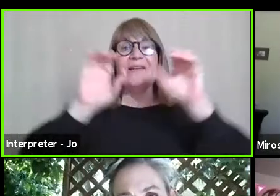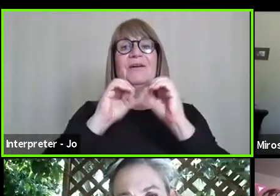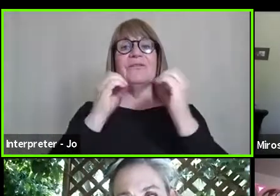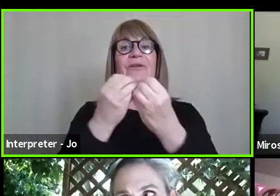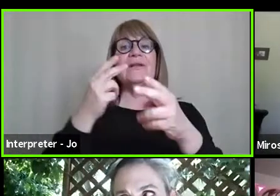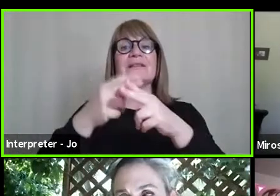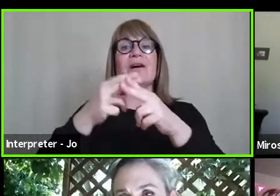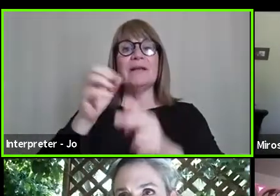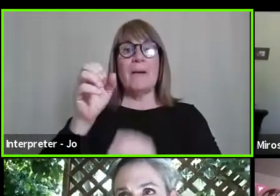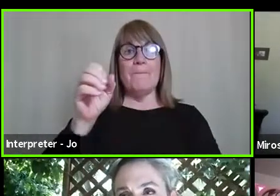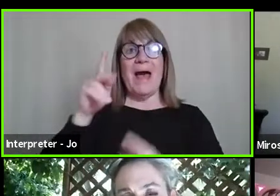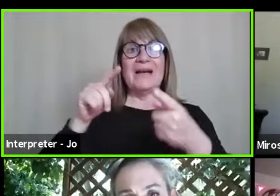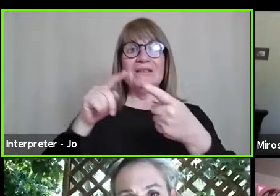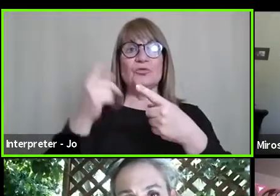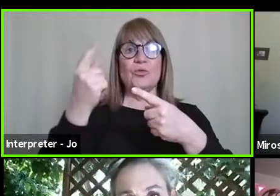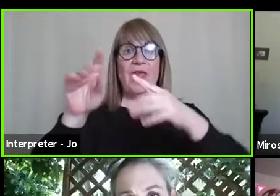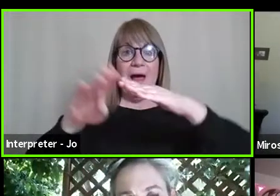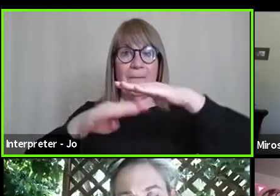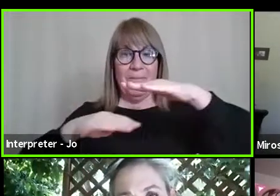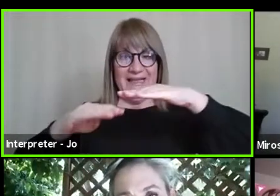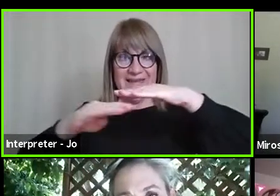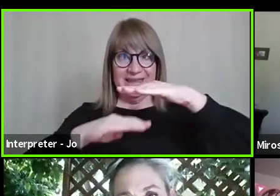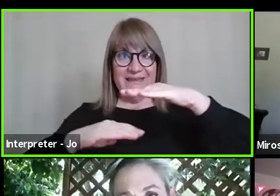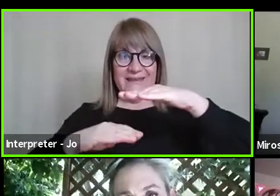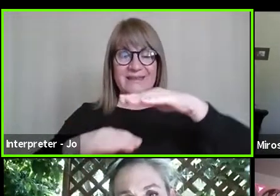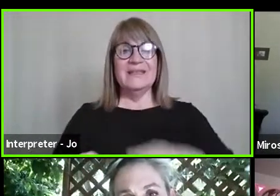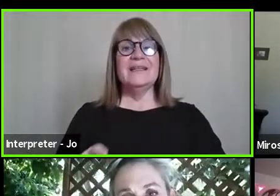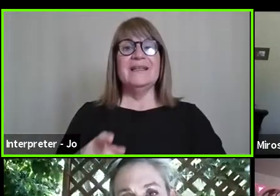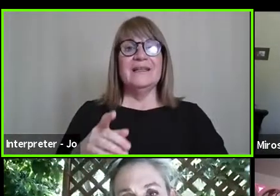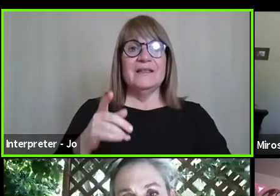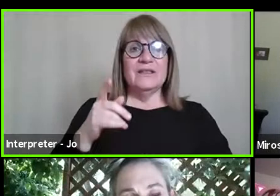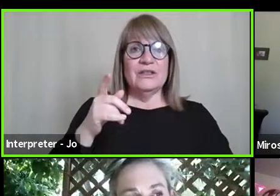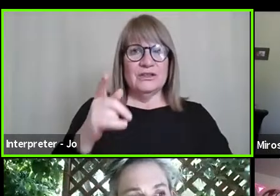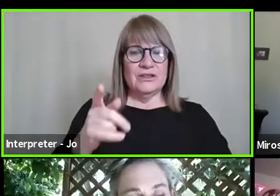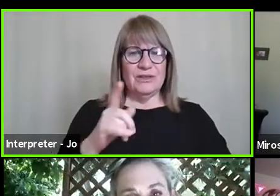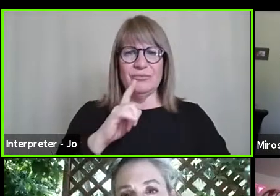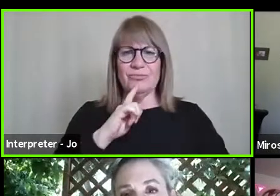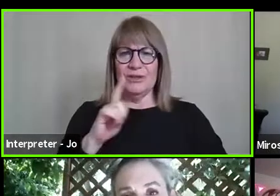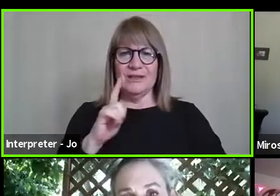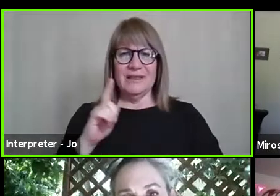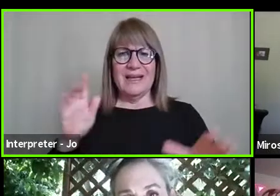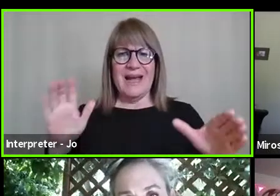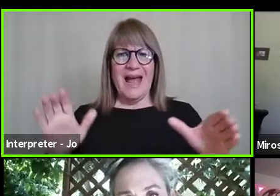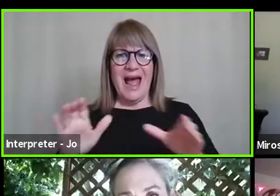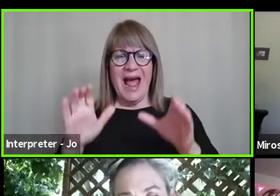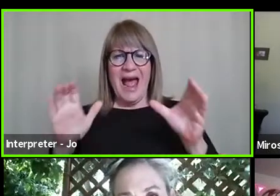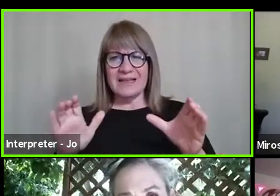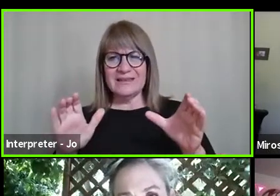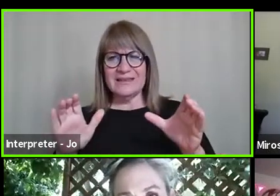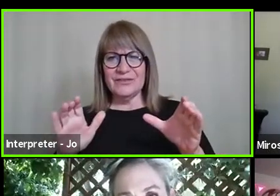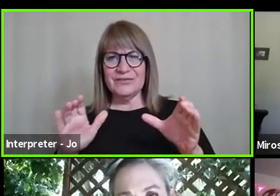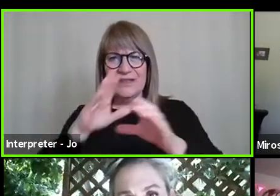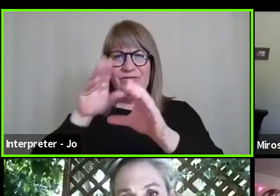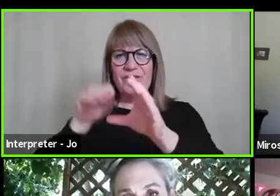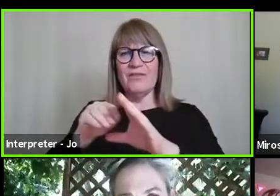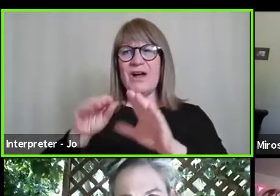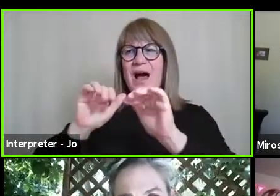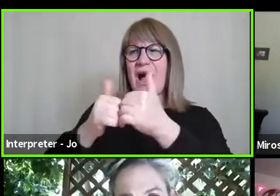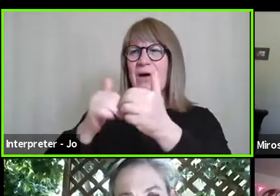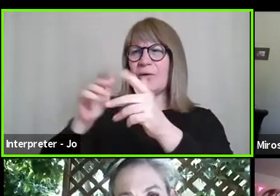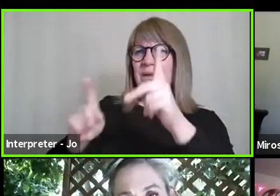um proactively this idea of like how will people who are notified of being sterilized to be